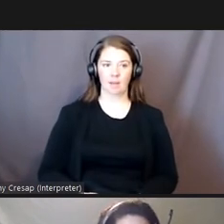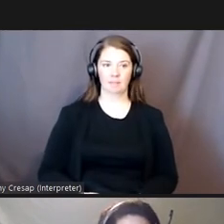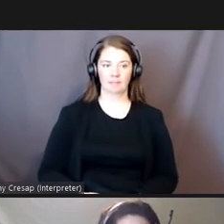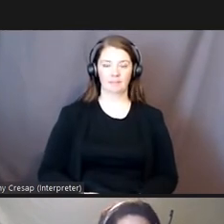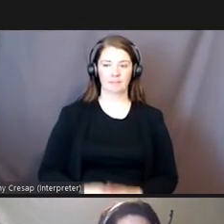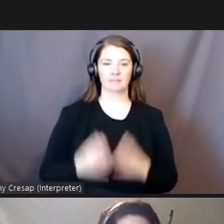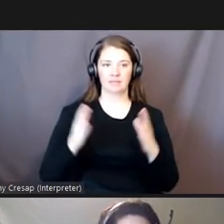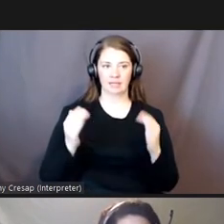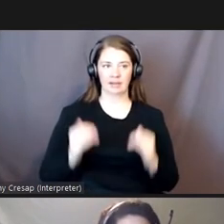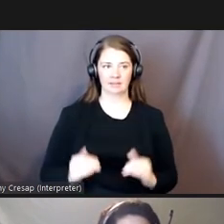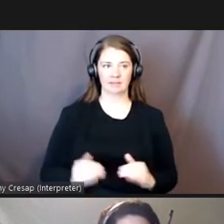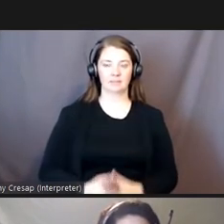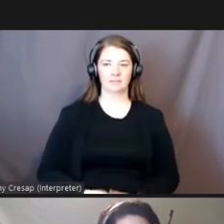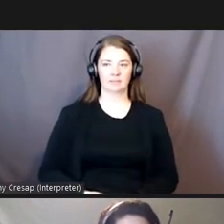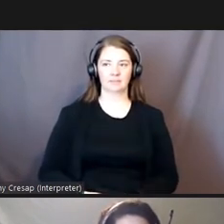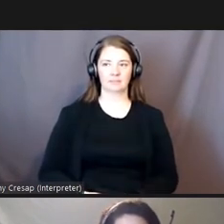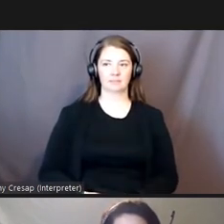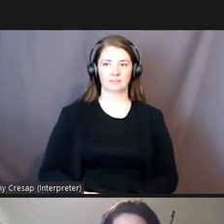Next slide.